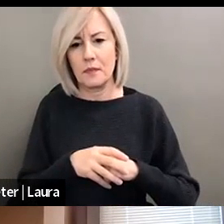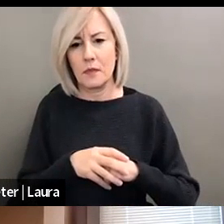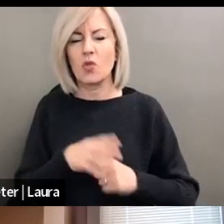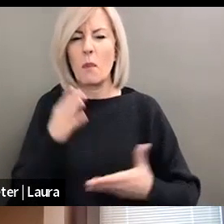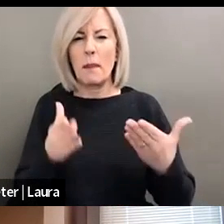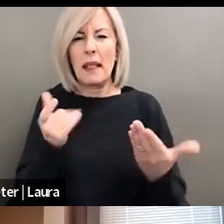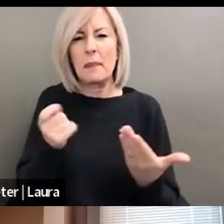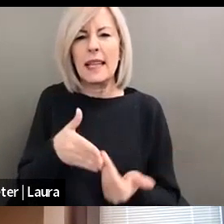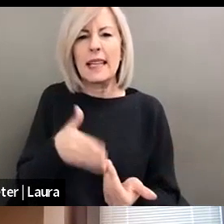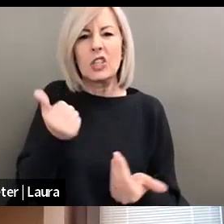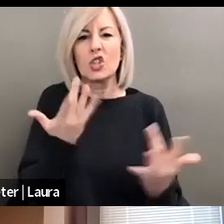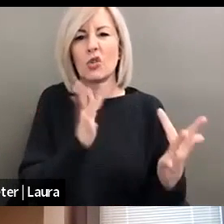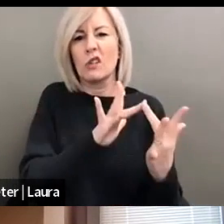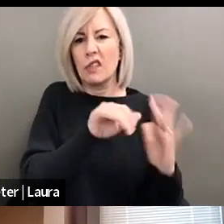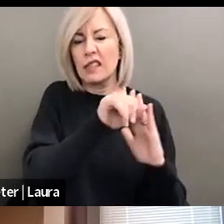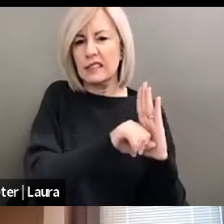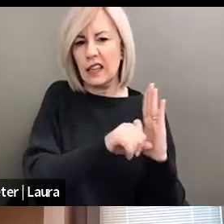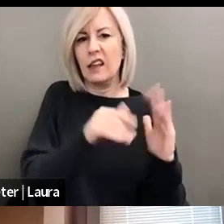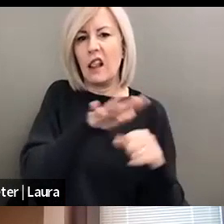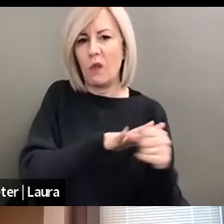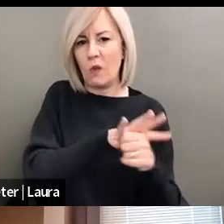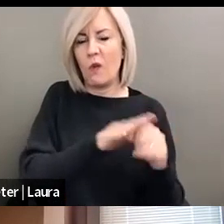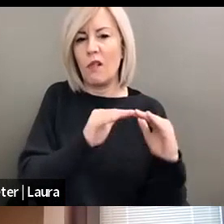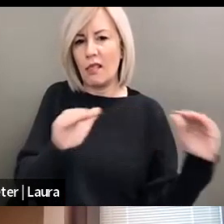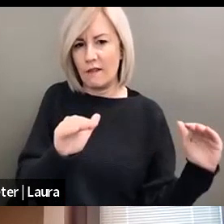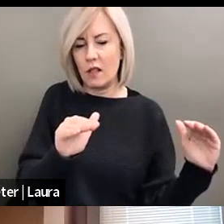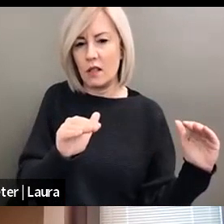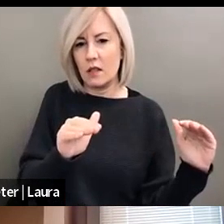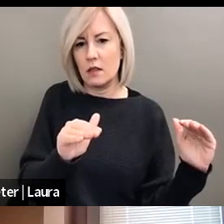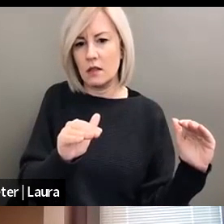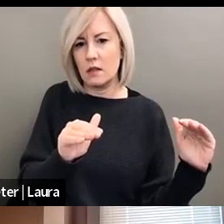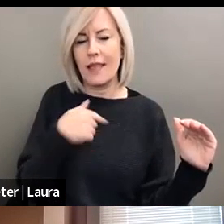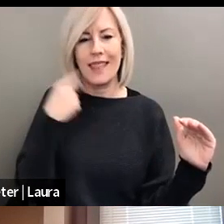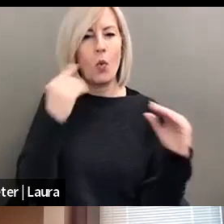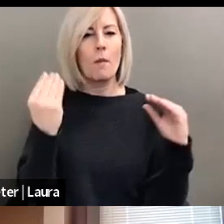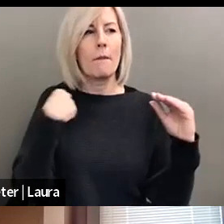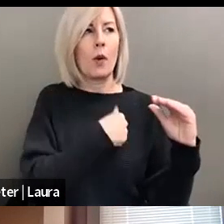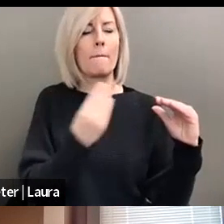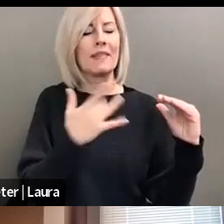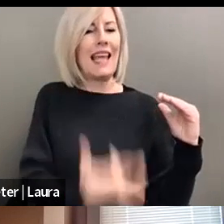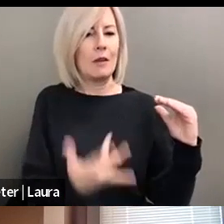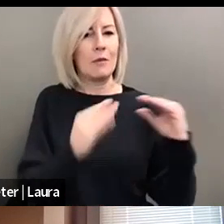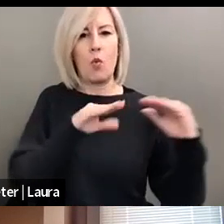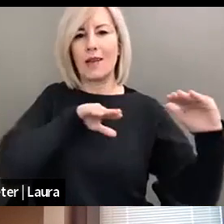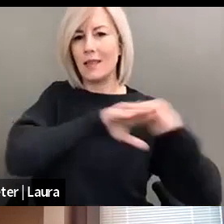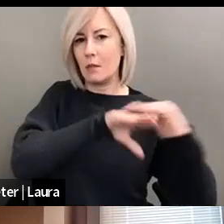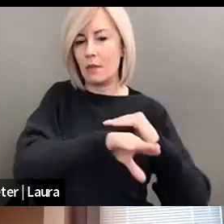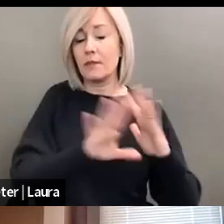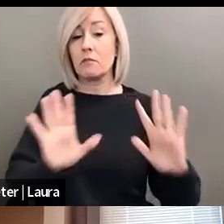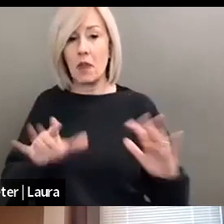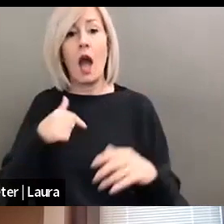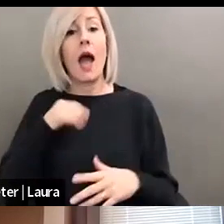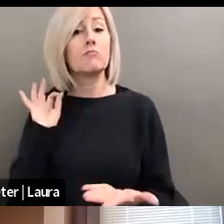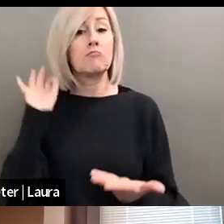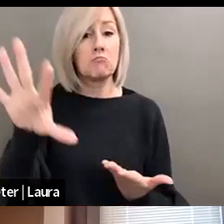bit easier to get a hold of us at the local level, because I think we're more accessible. So I say that because